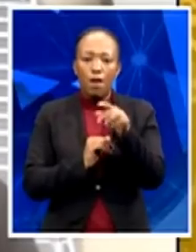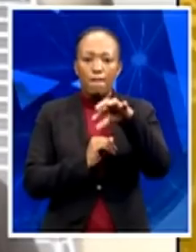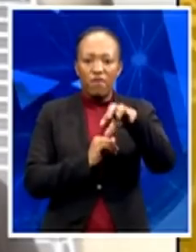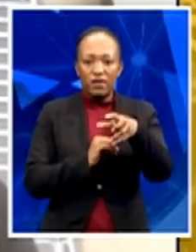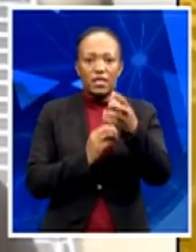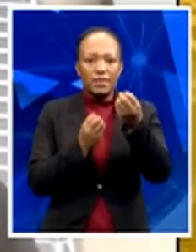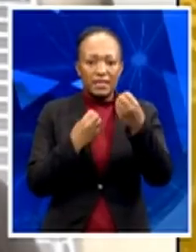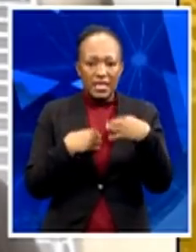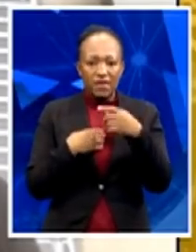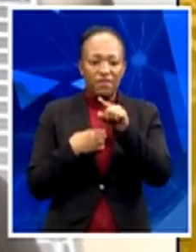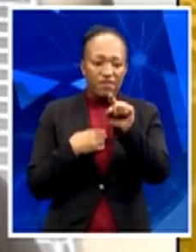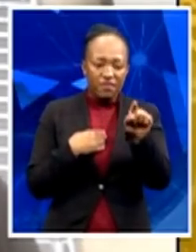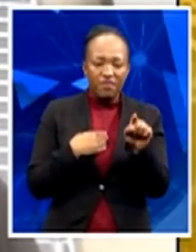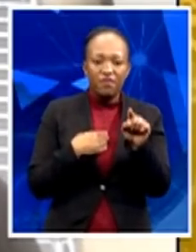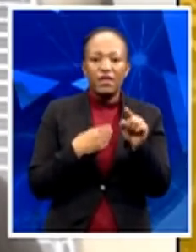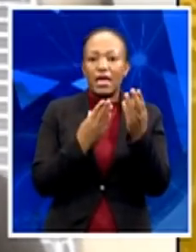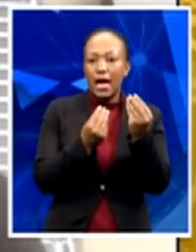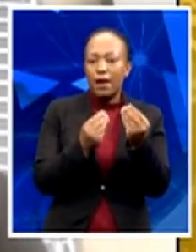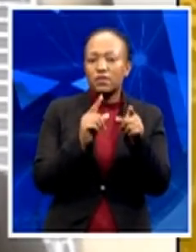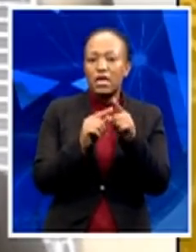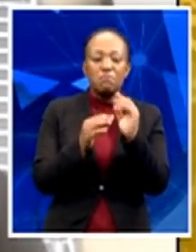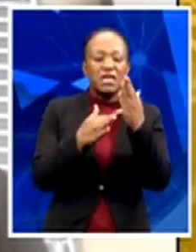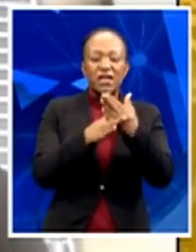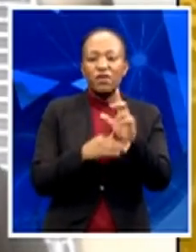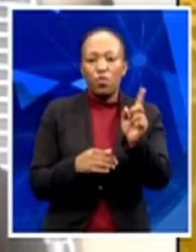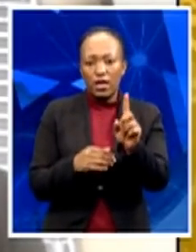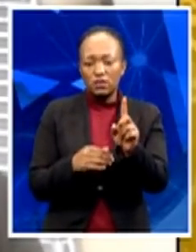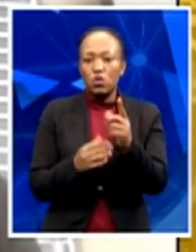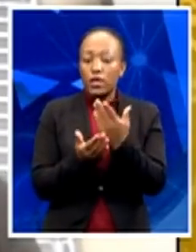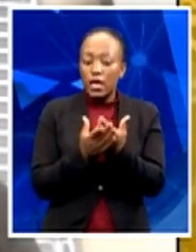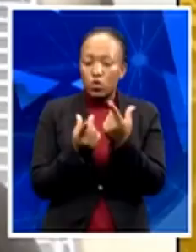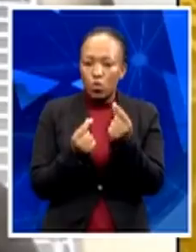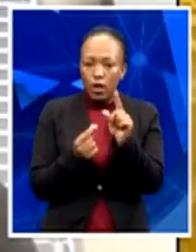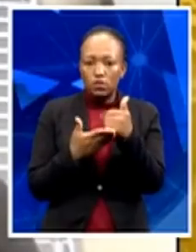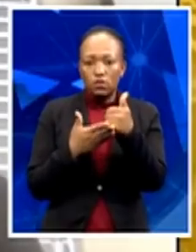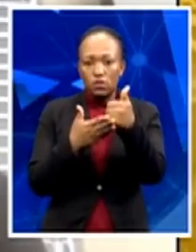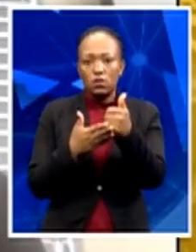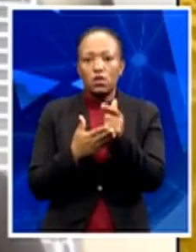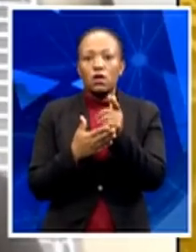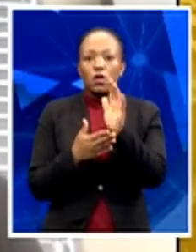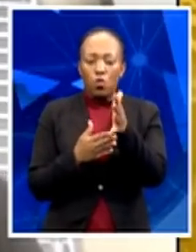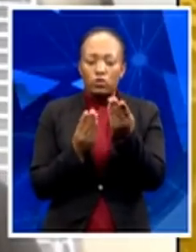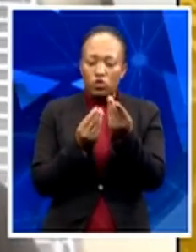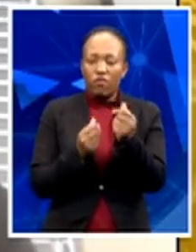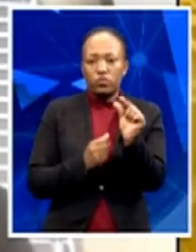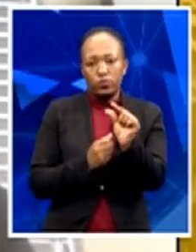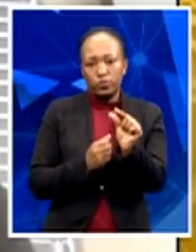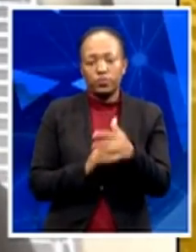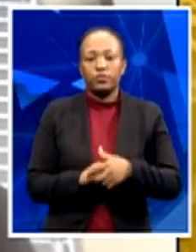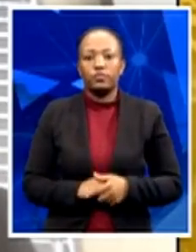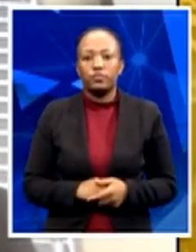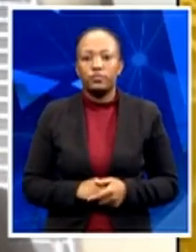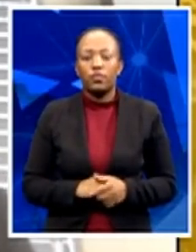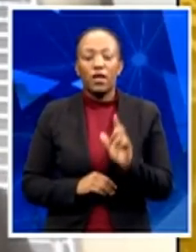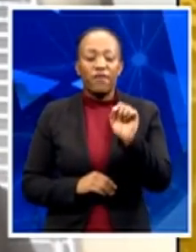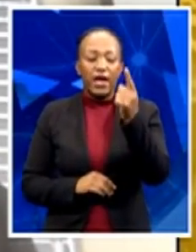what interventions can be done, and that will be attended to urgently. That's the first thing, because that has come back